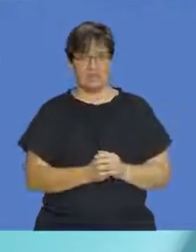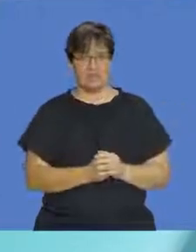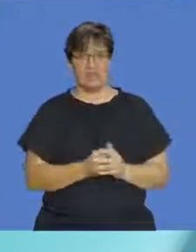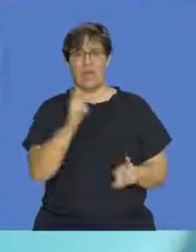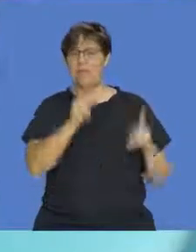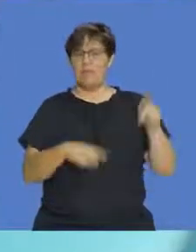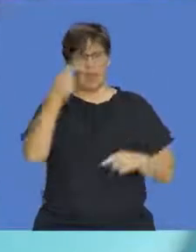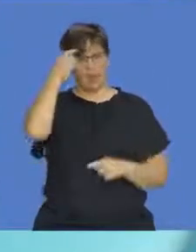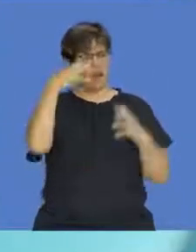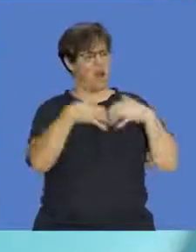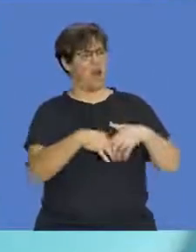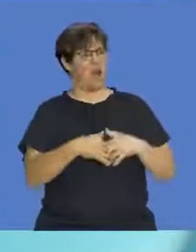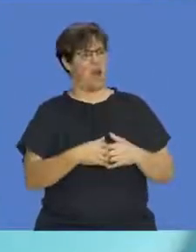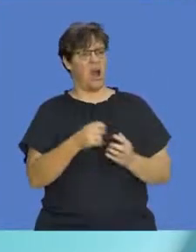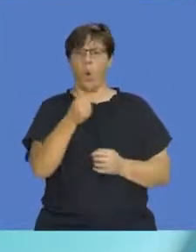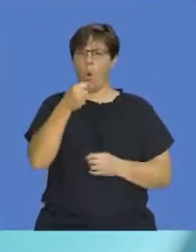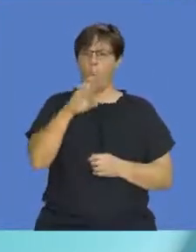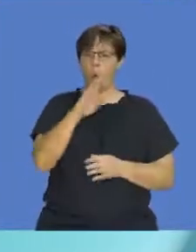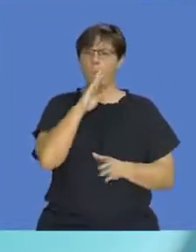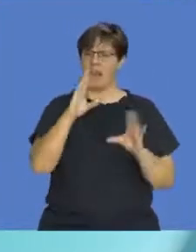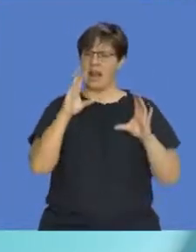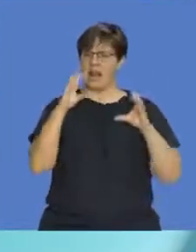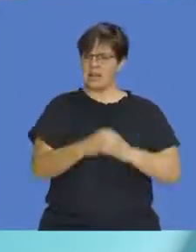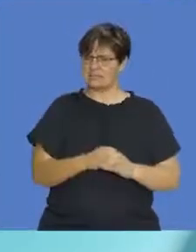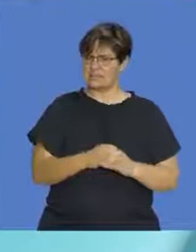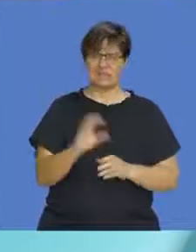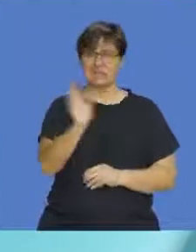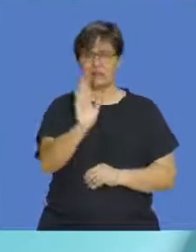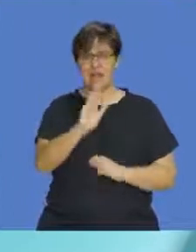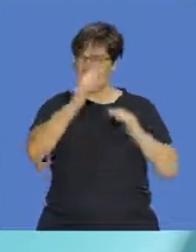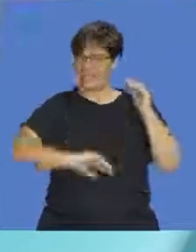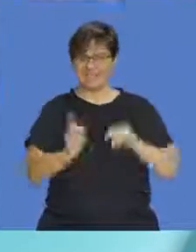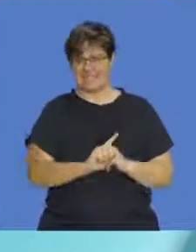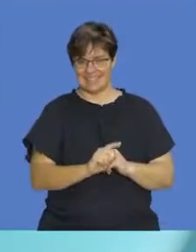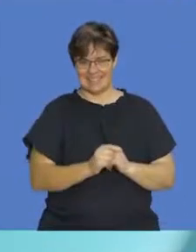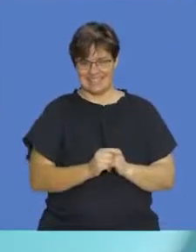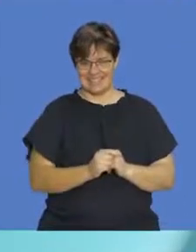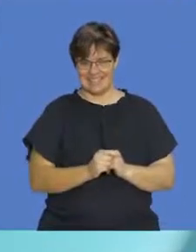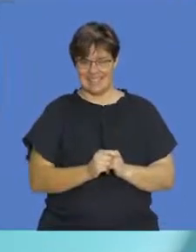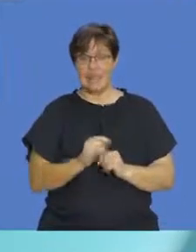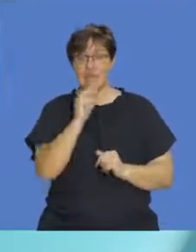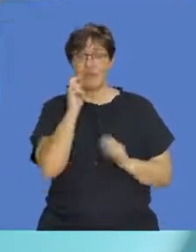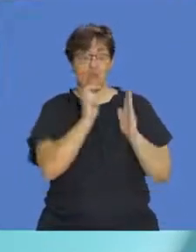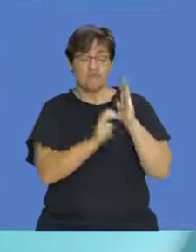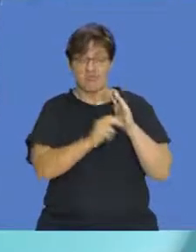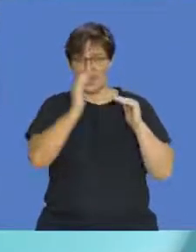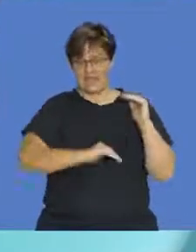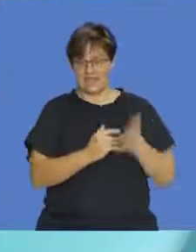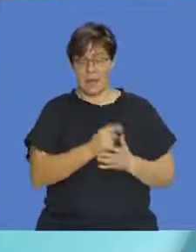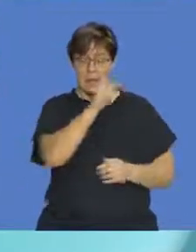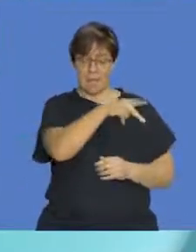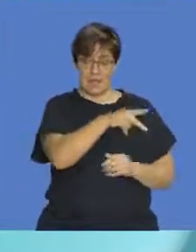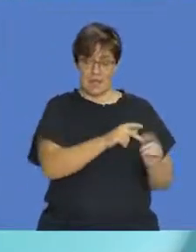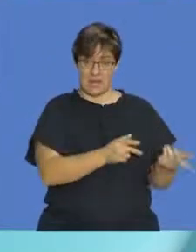often think that all means it's a smaller group. It's not. It's a less of a condition. It can be